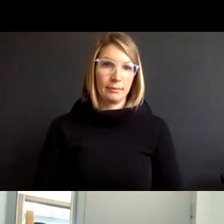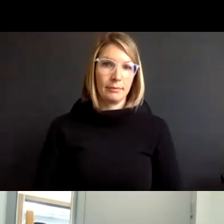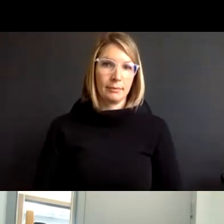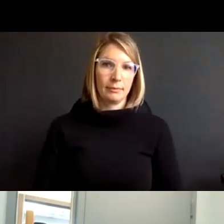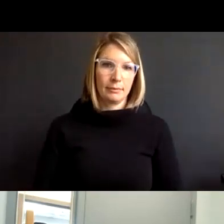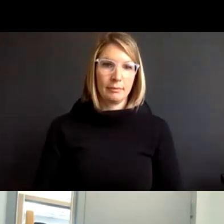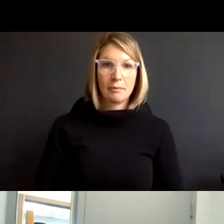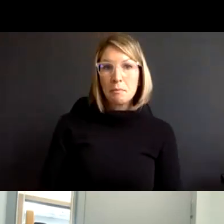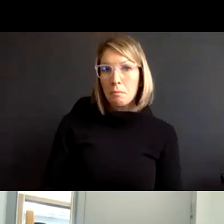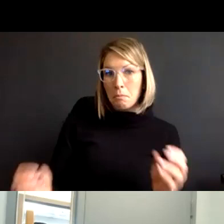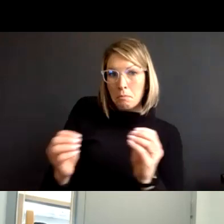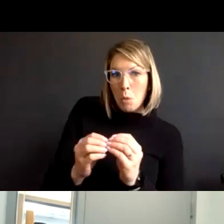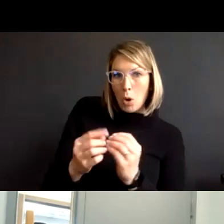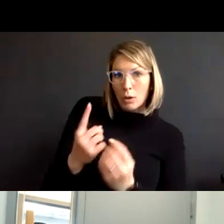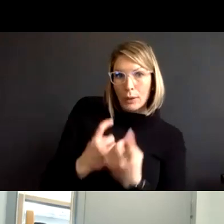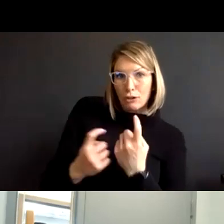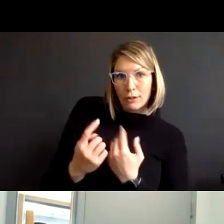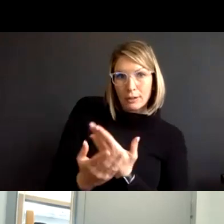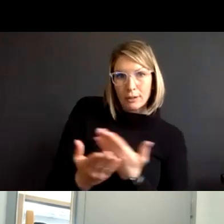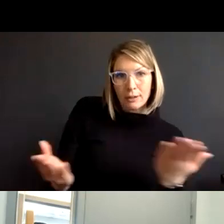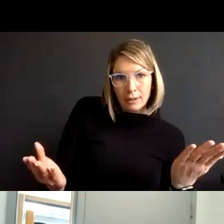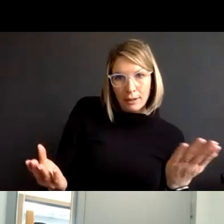Questions from anyone else?